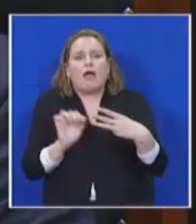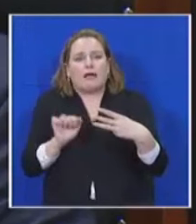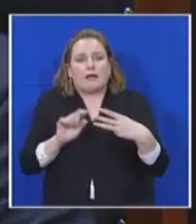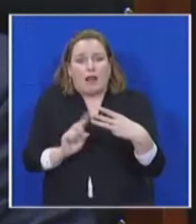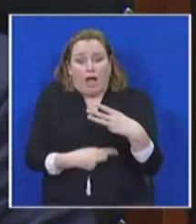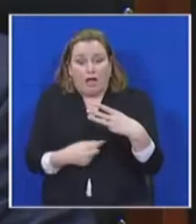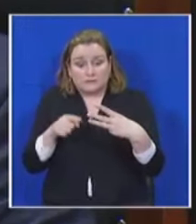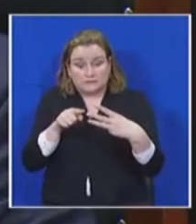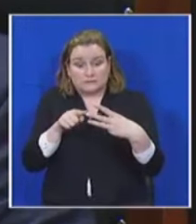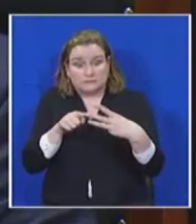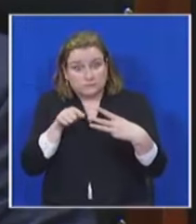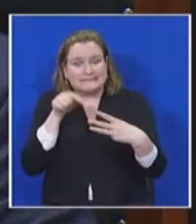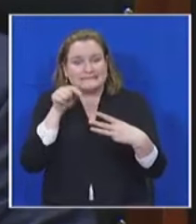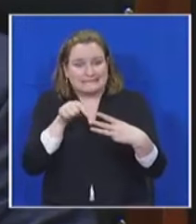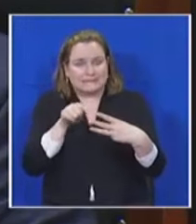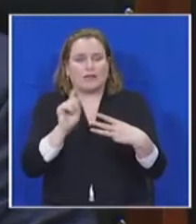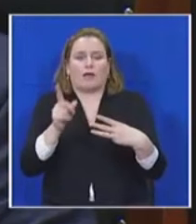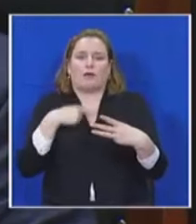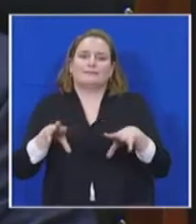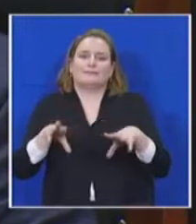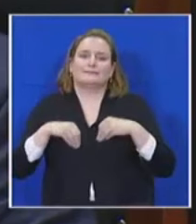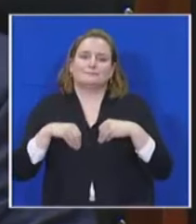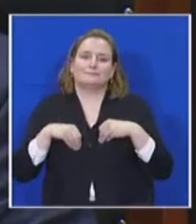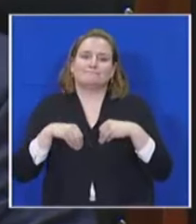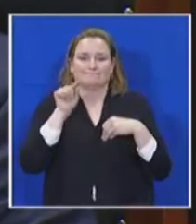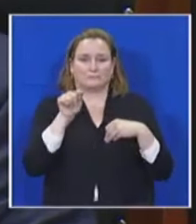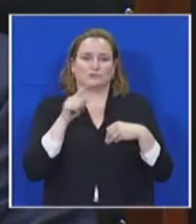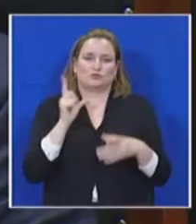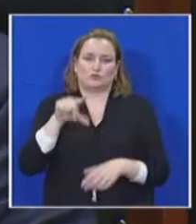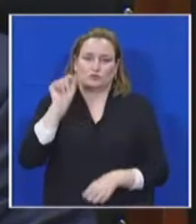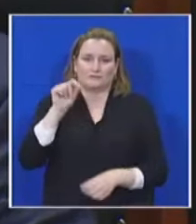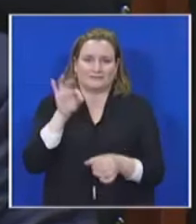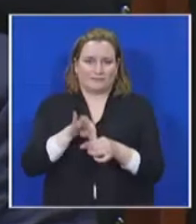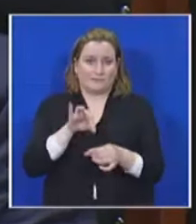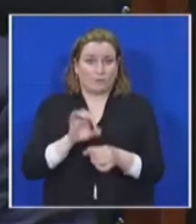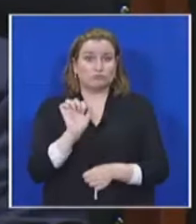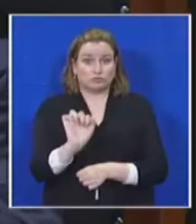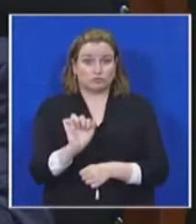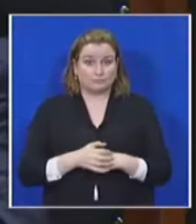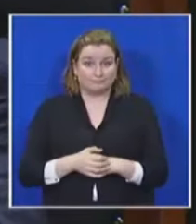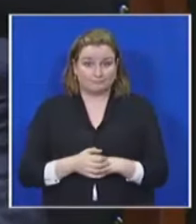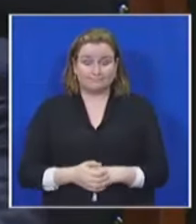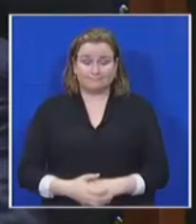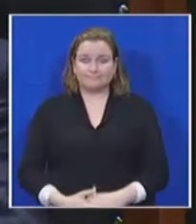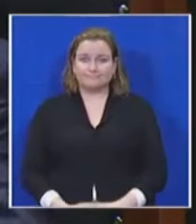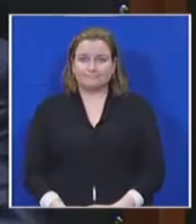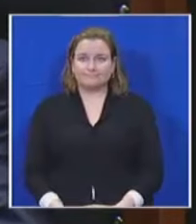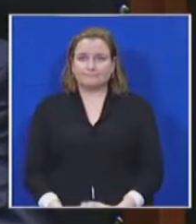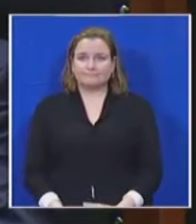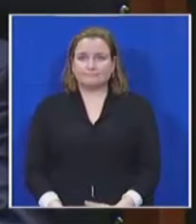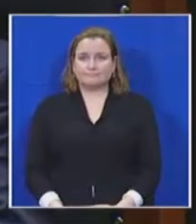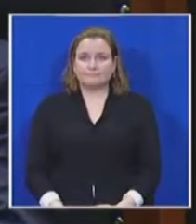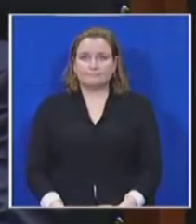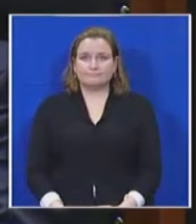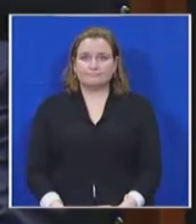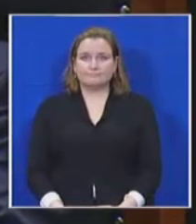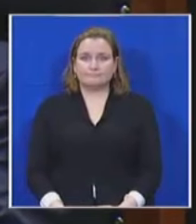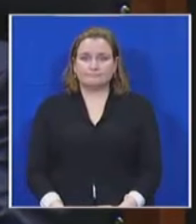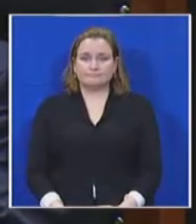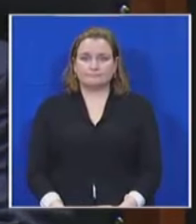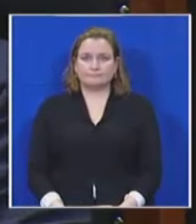thereafter press the correct button. The last button pressed will be recorded as the member's vote when the voting session is closed by the